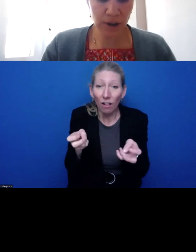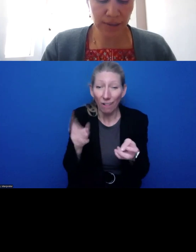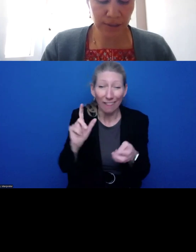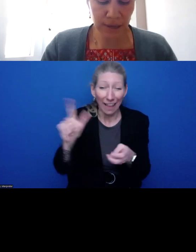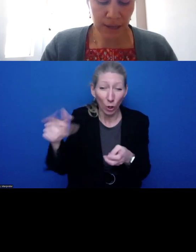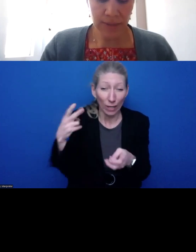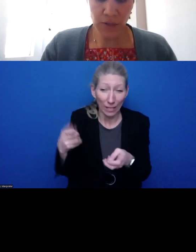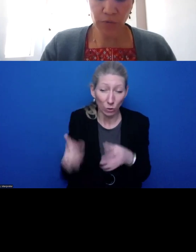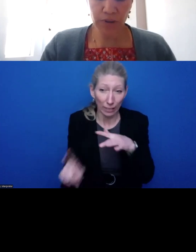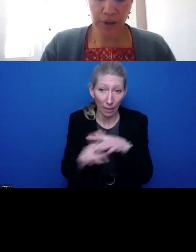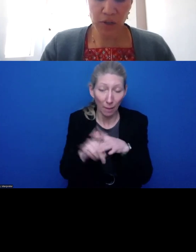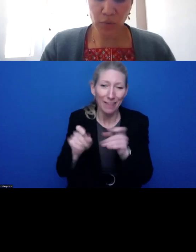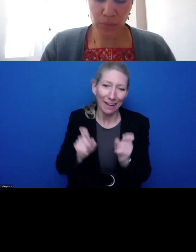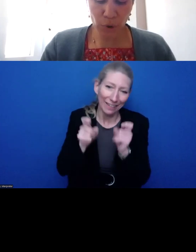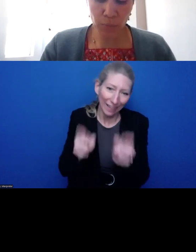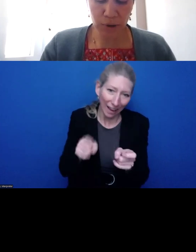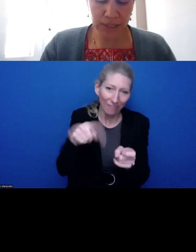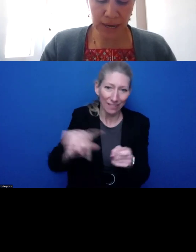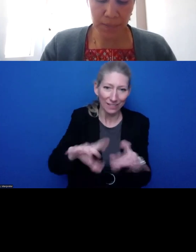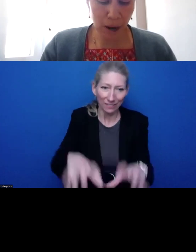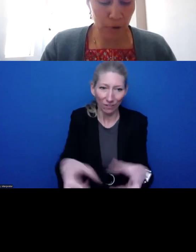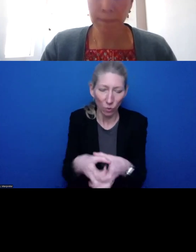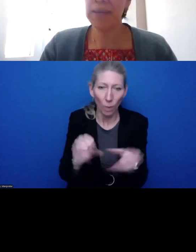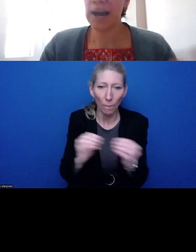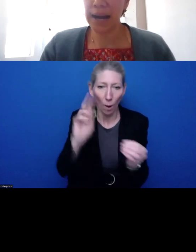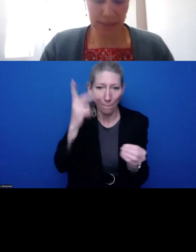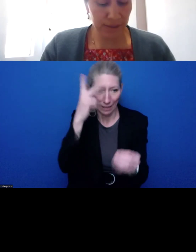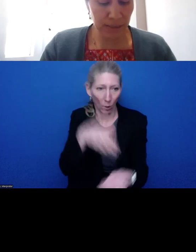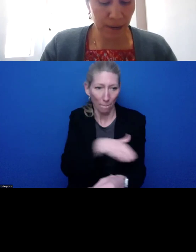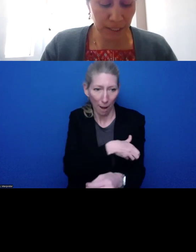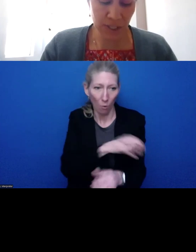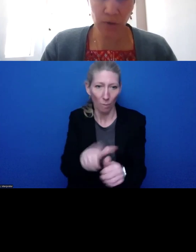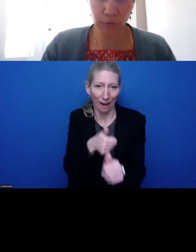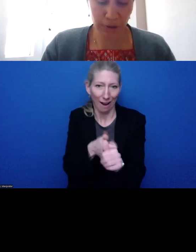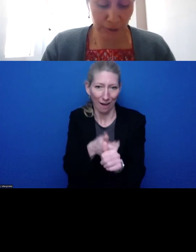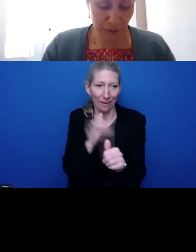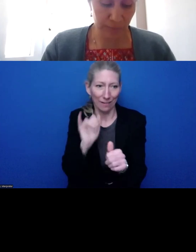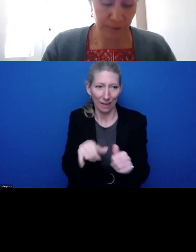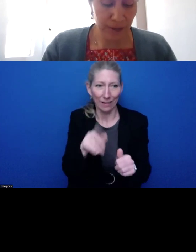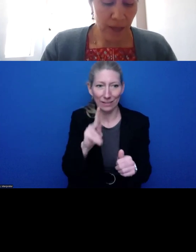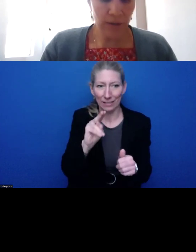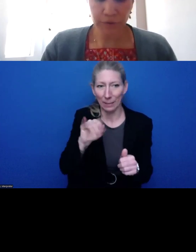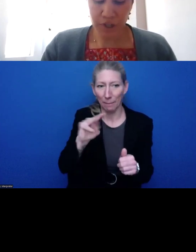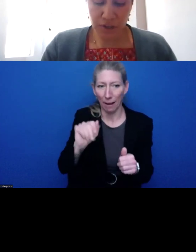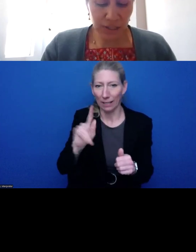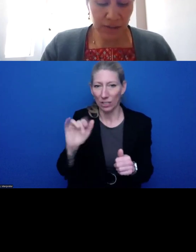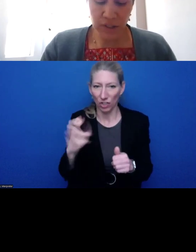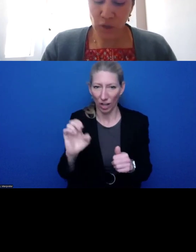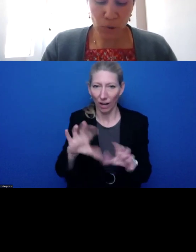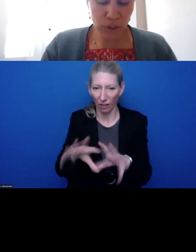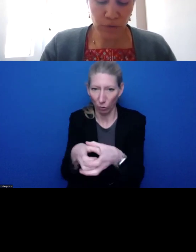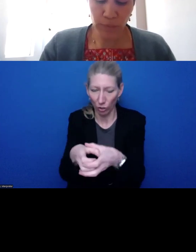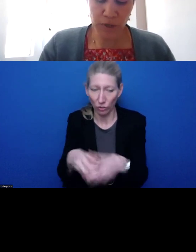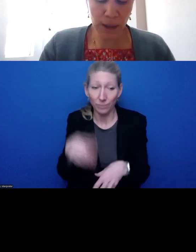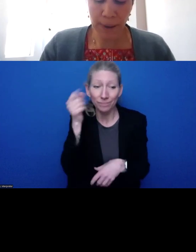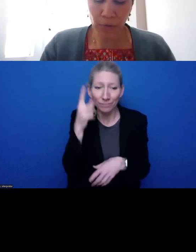which granted this confederation with more political power behind the Nima K'iche' confederation. Unfortunately, there is